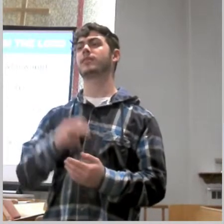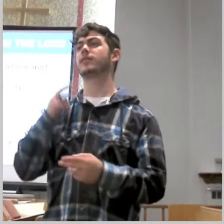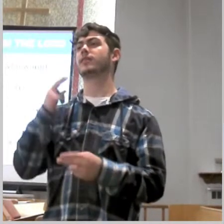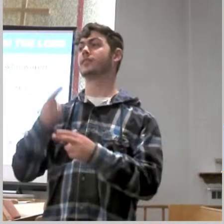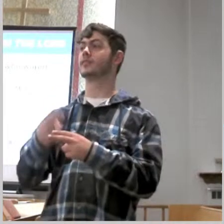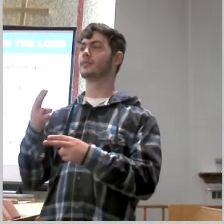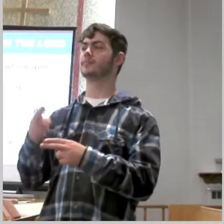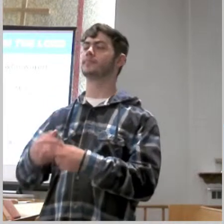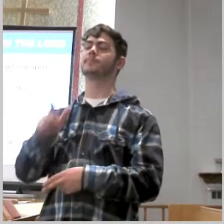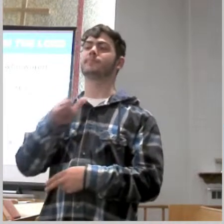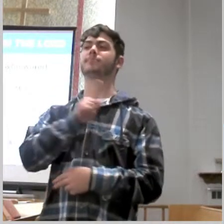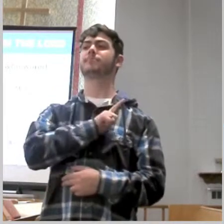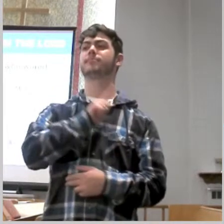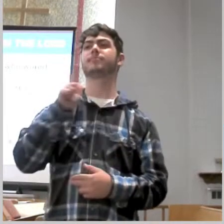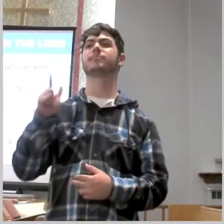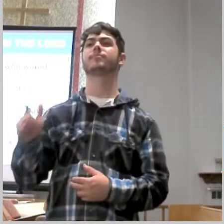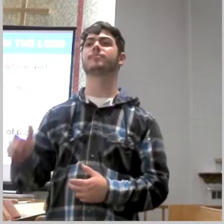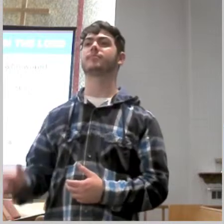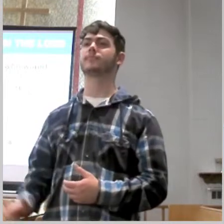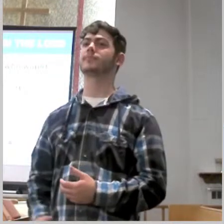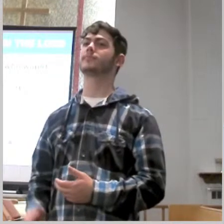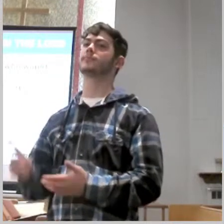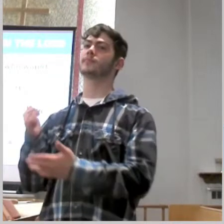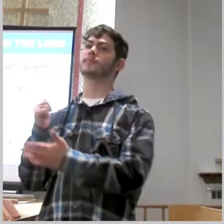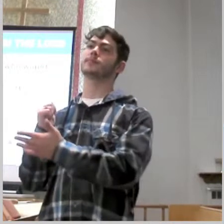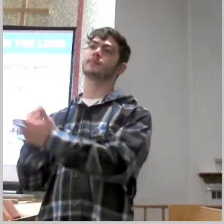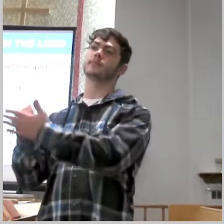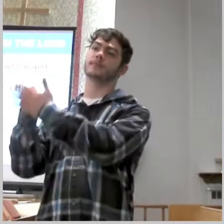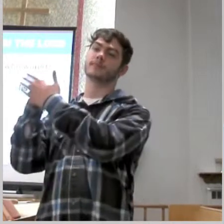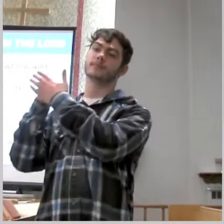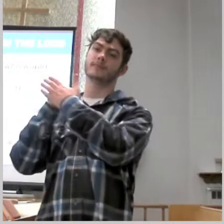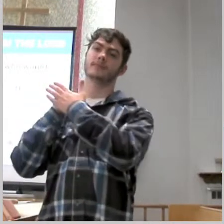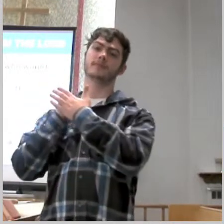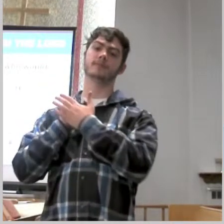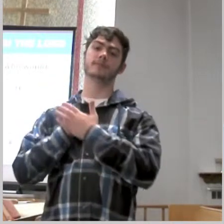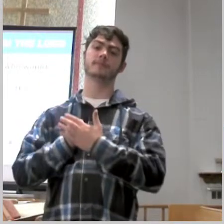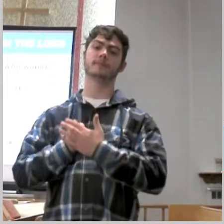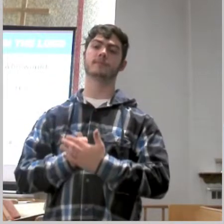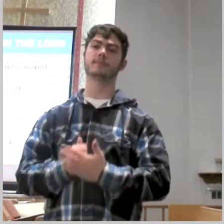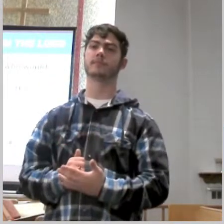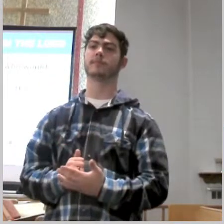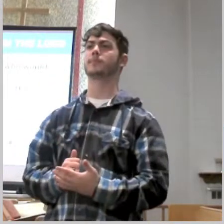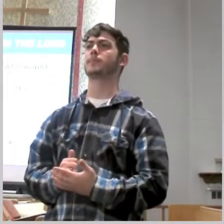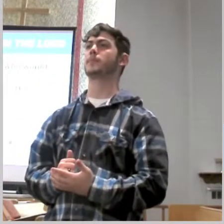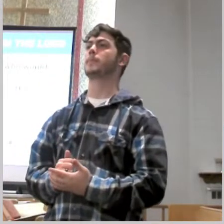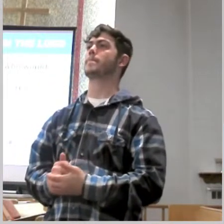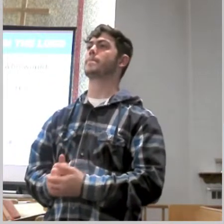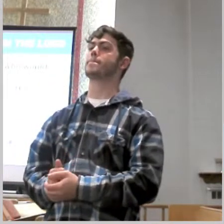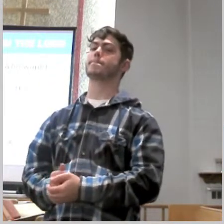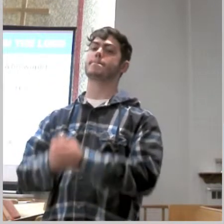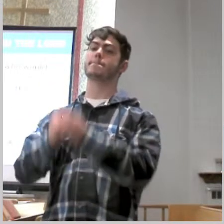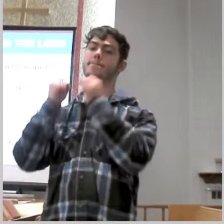escaped. Our help is in the name of the